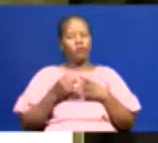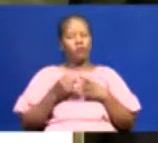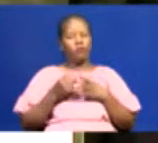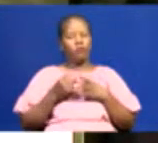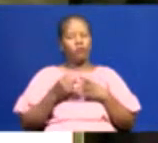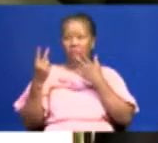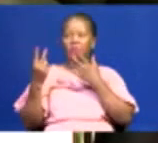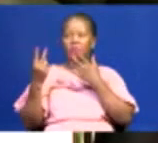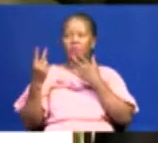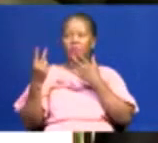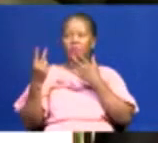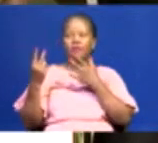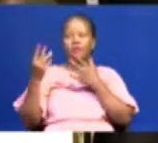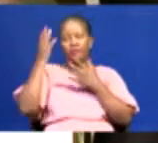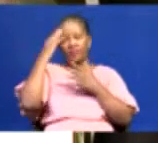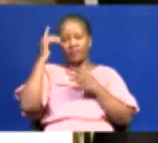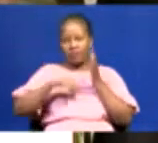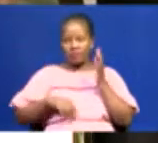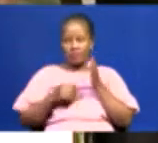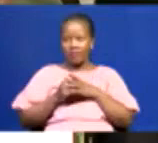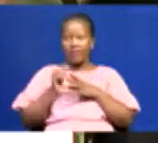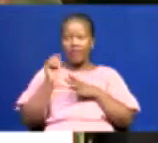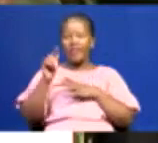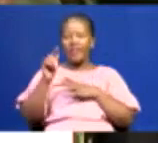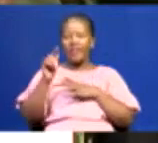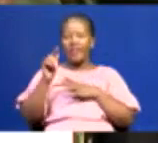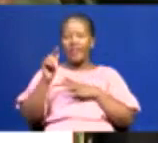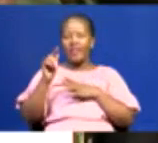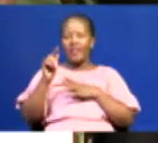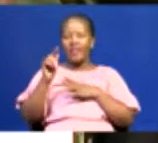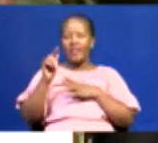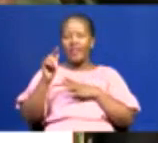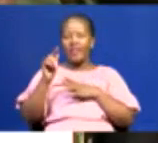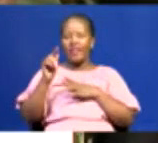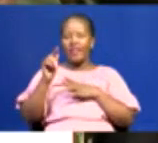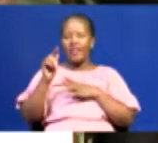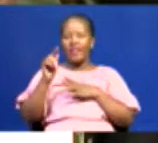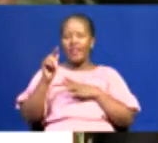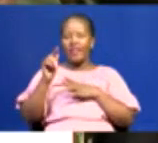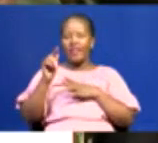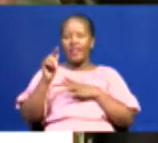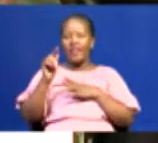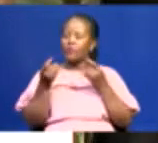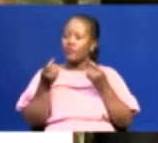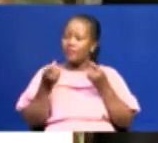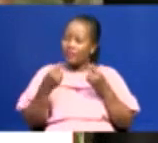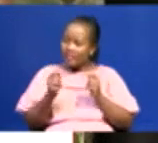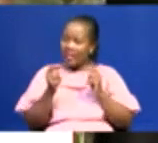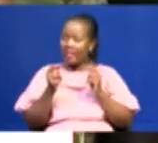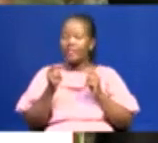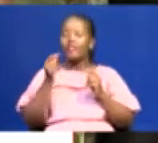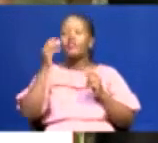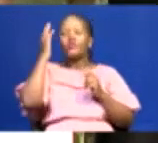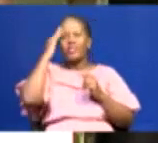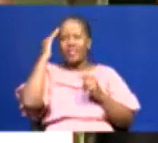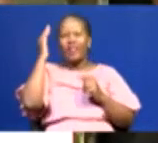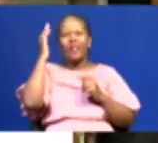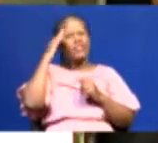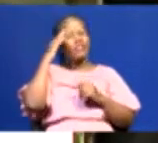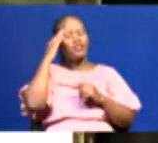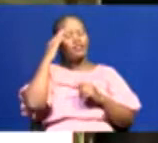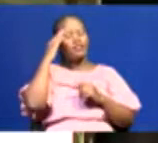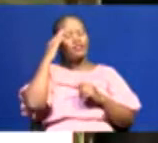And conclude that this is an easy game until you take a play on it, and then you realize that this game